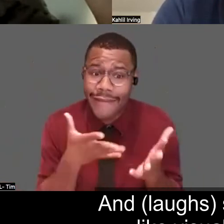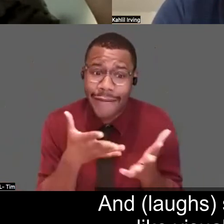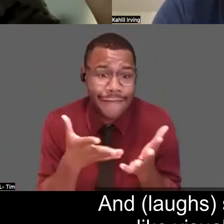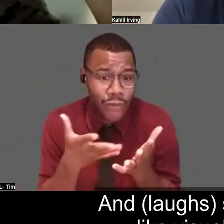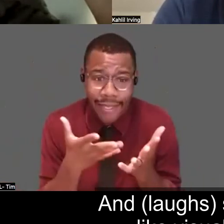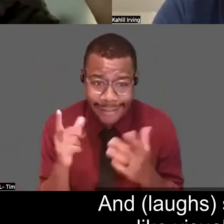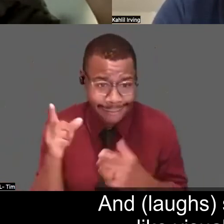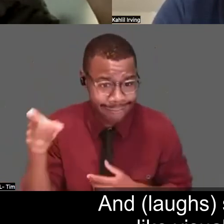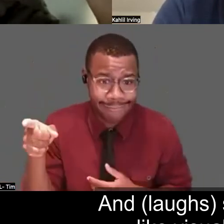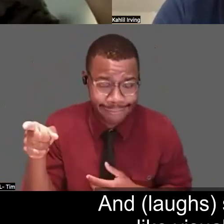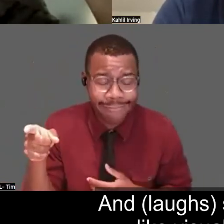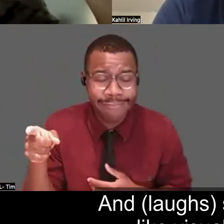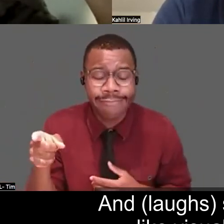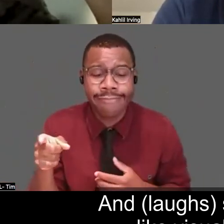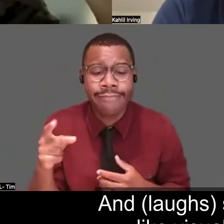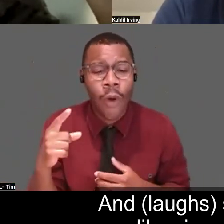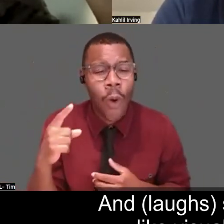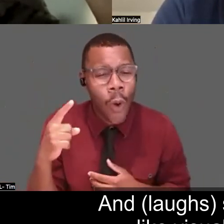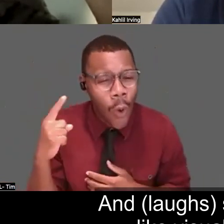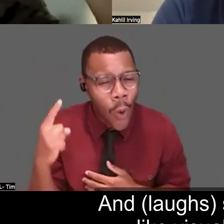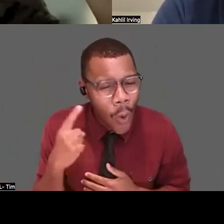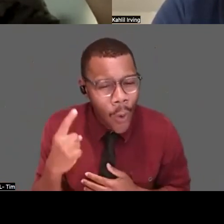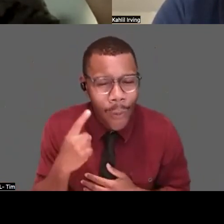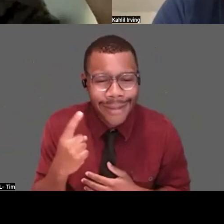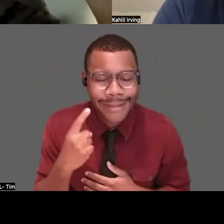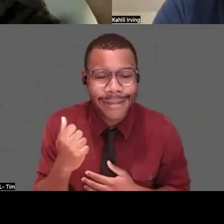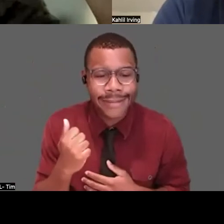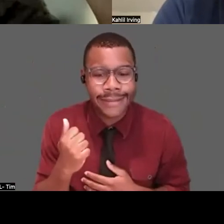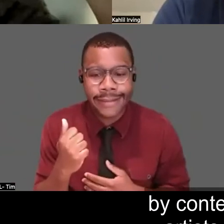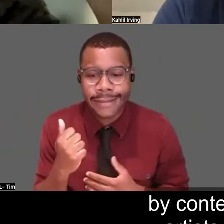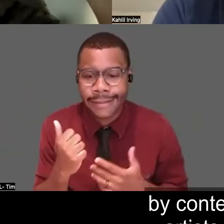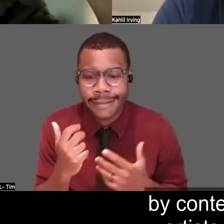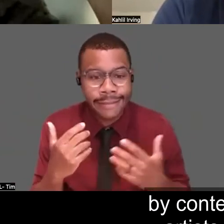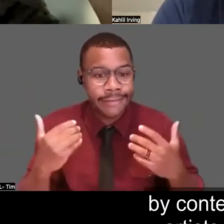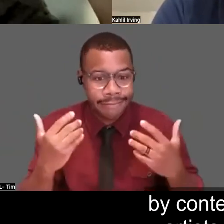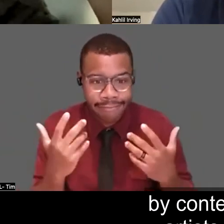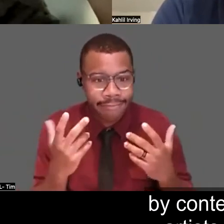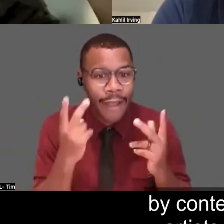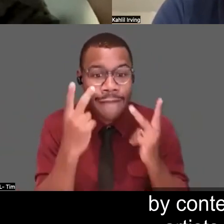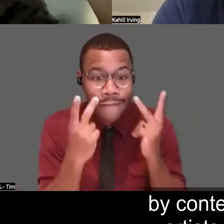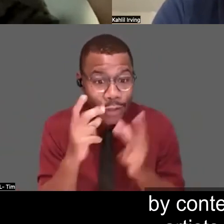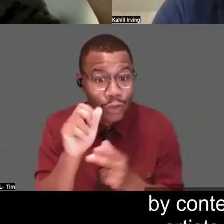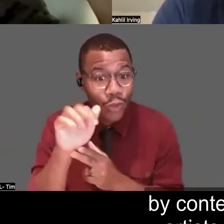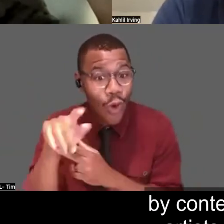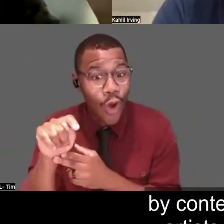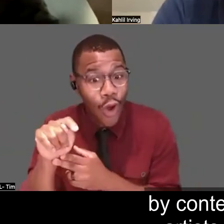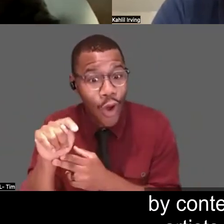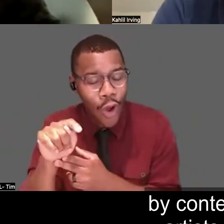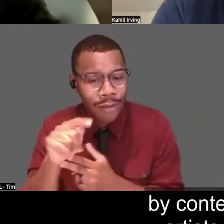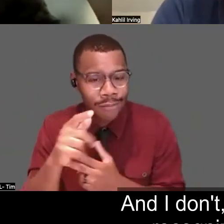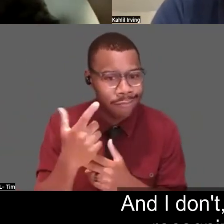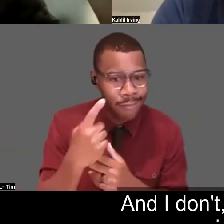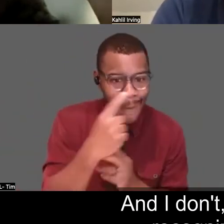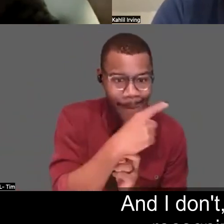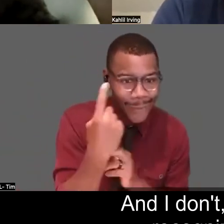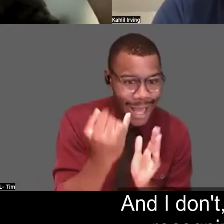and so there was always like visual art being made by contemporary Black artists in the house.